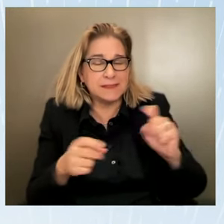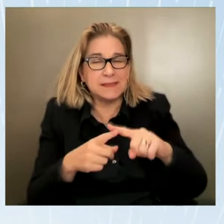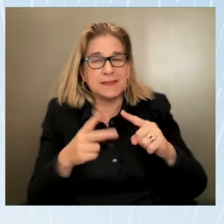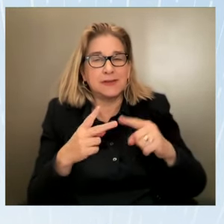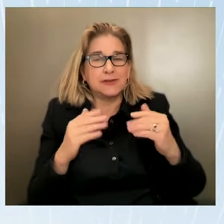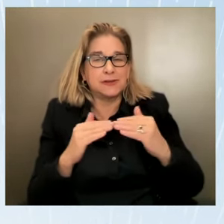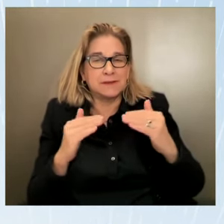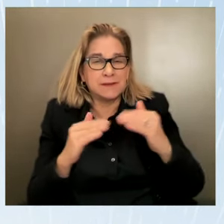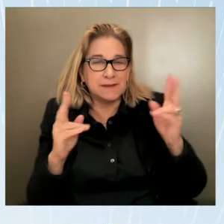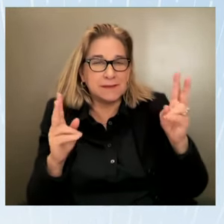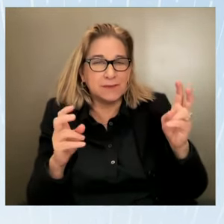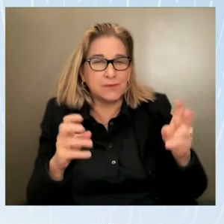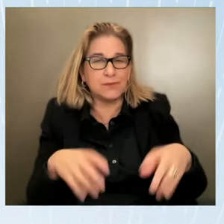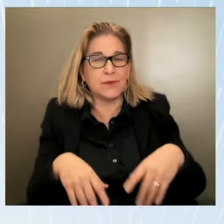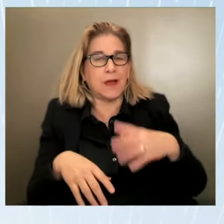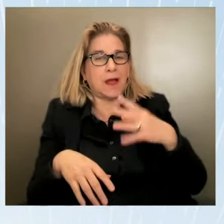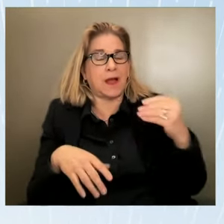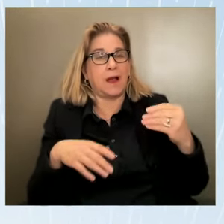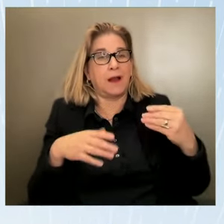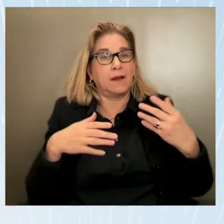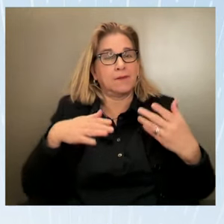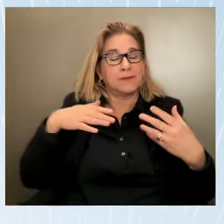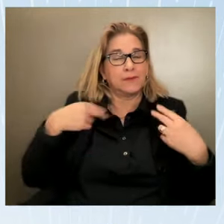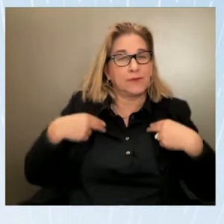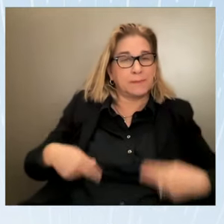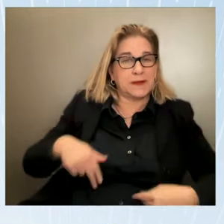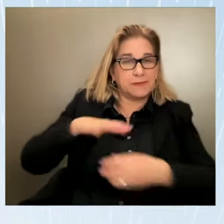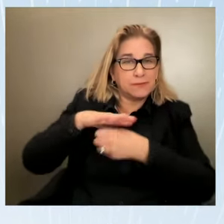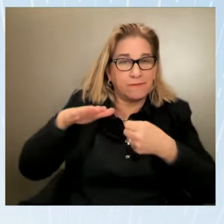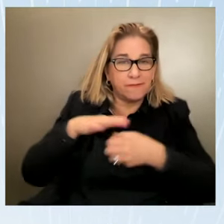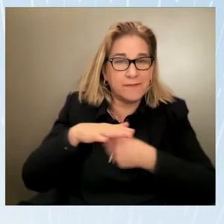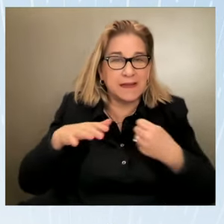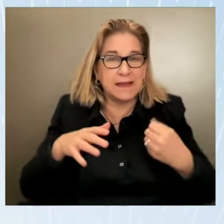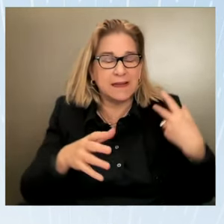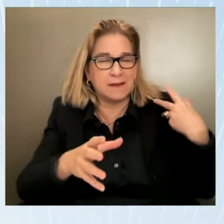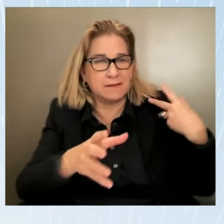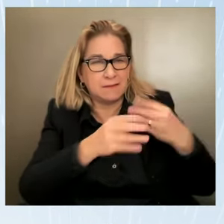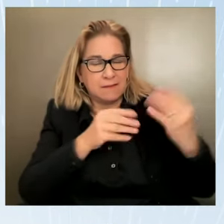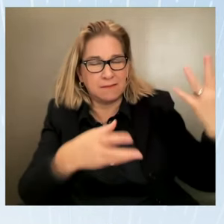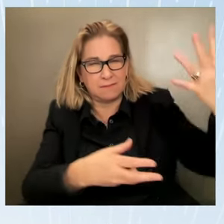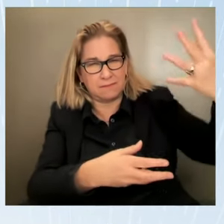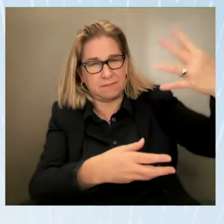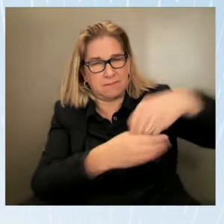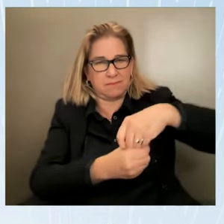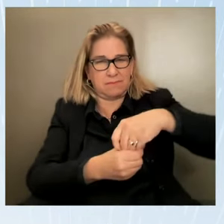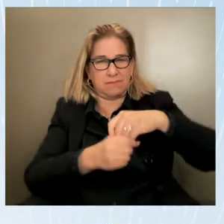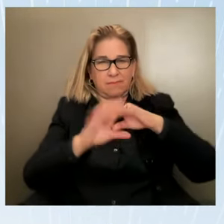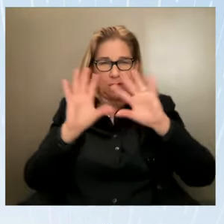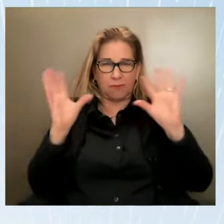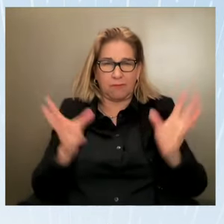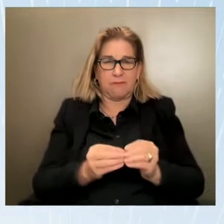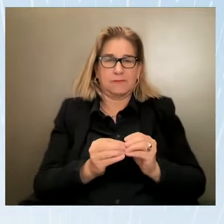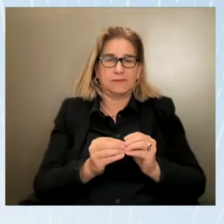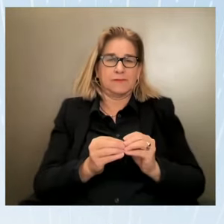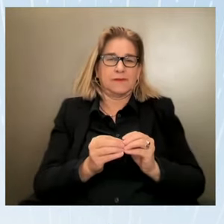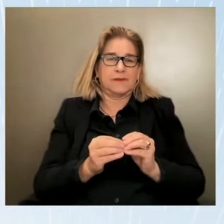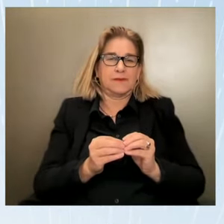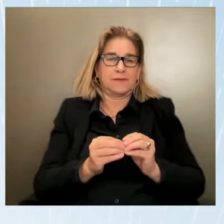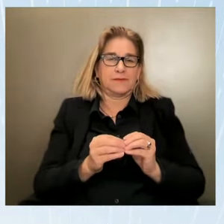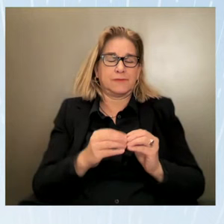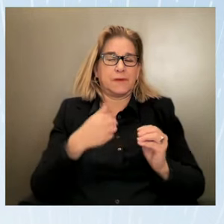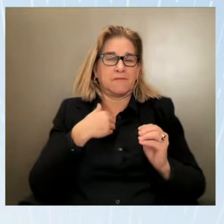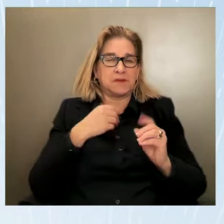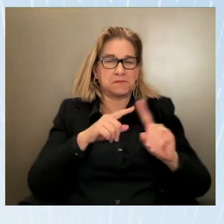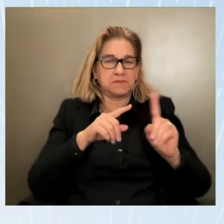months, the Commission will host in-person and virtual hearings across the country to gather public comments for inclusion in